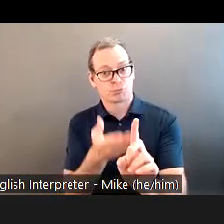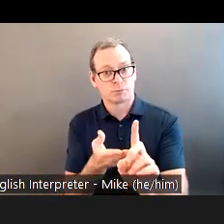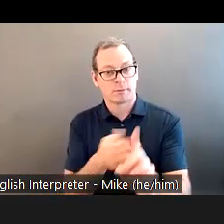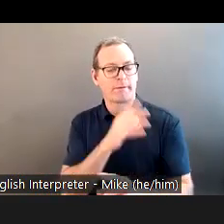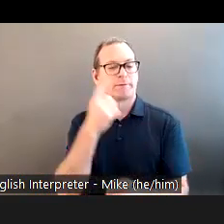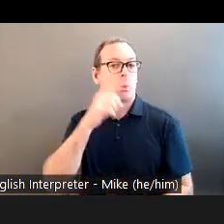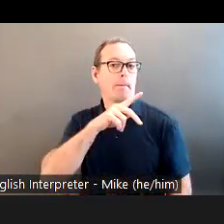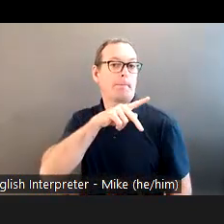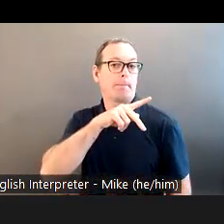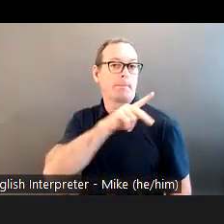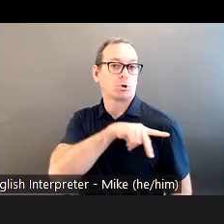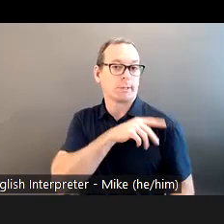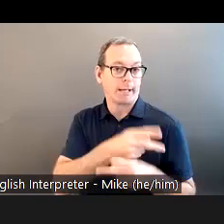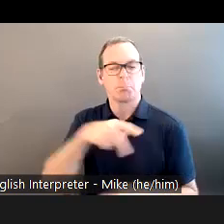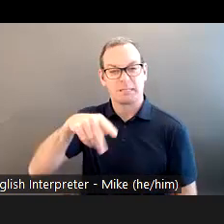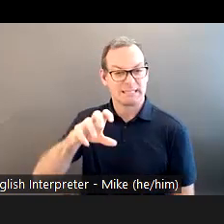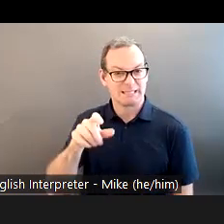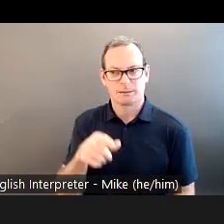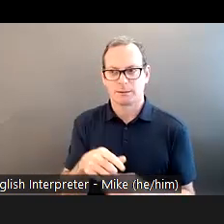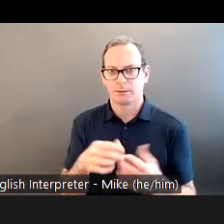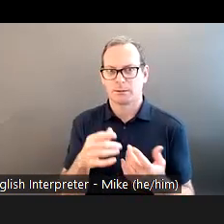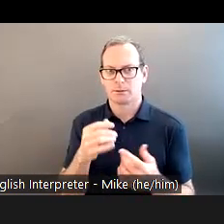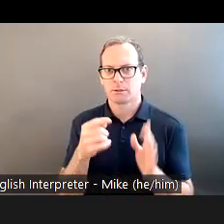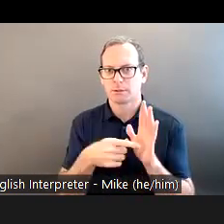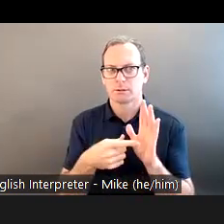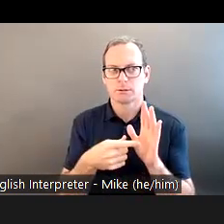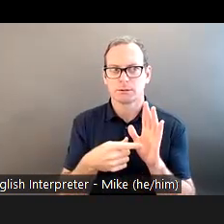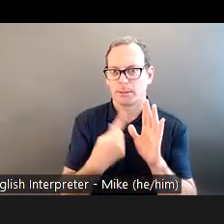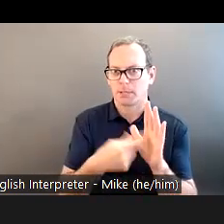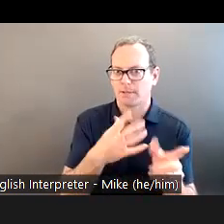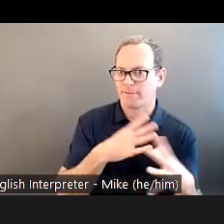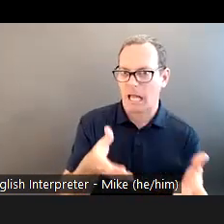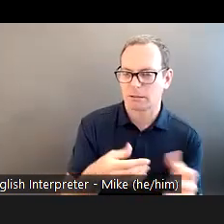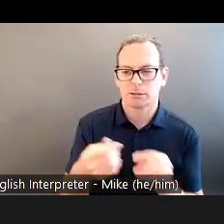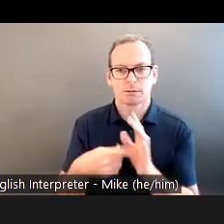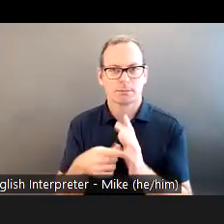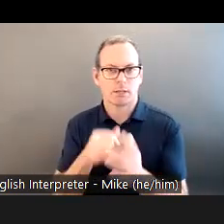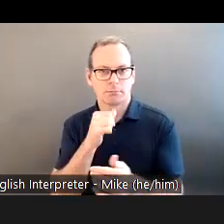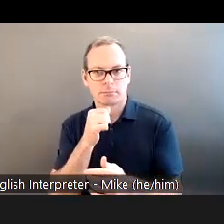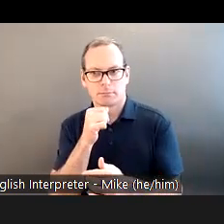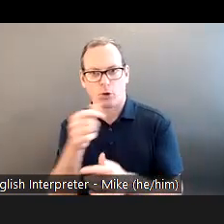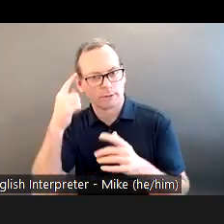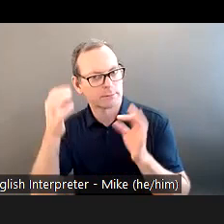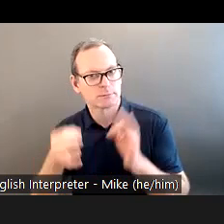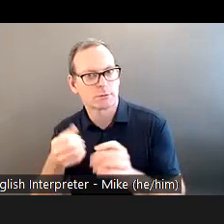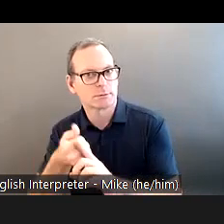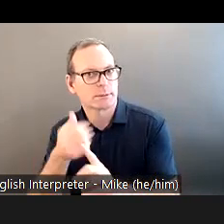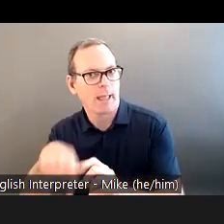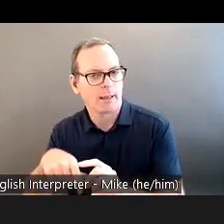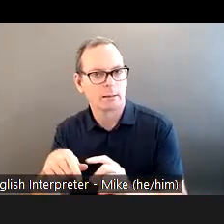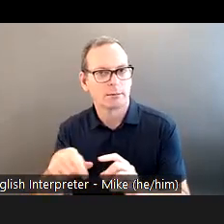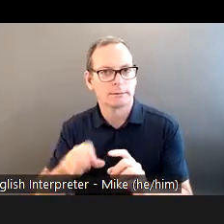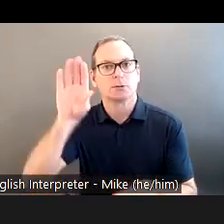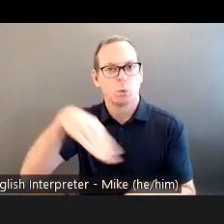instance, assessment and doctor's appointments. So in the dementia world, it's very common for people to have what we